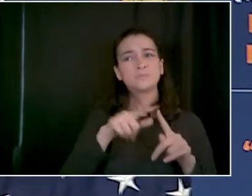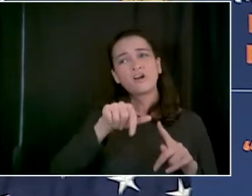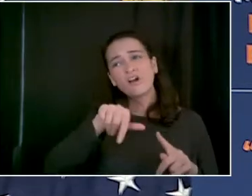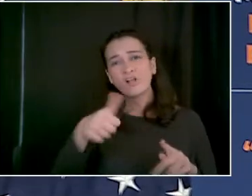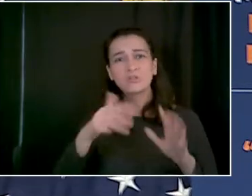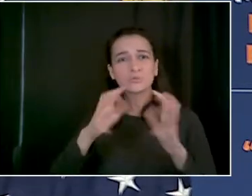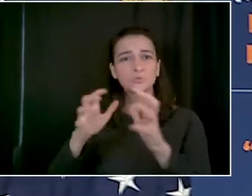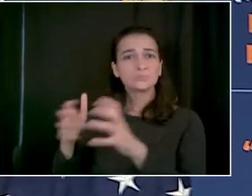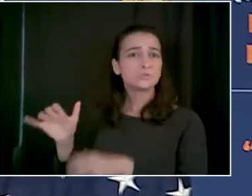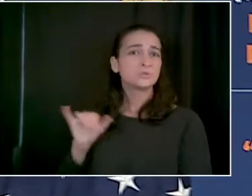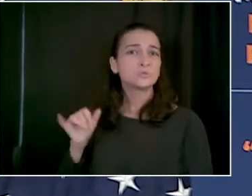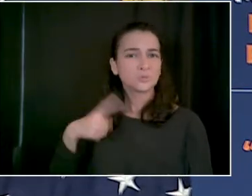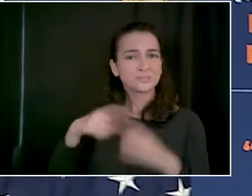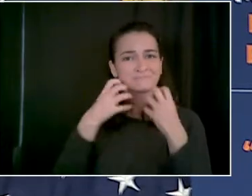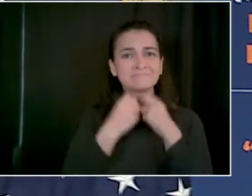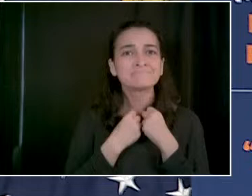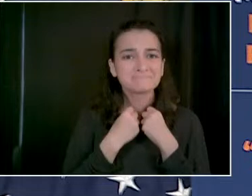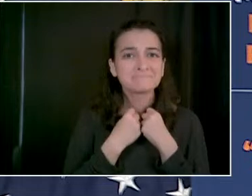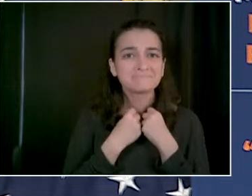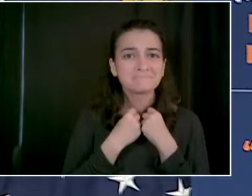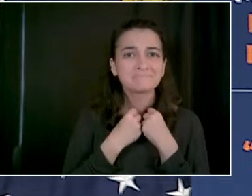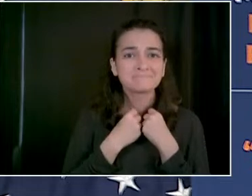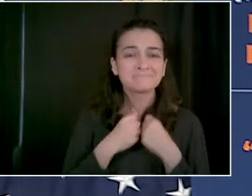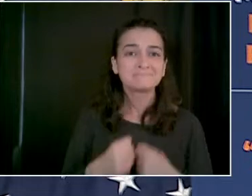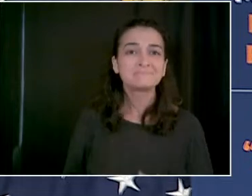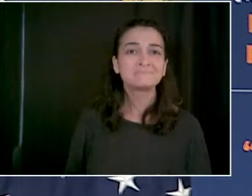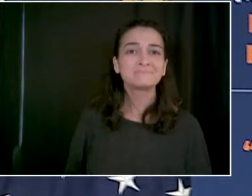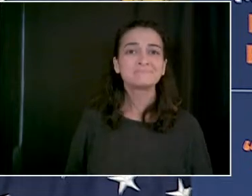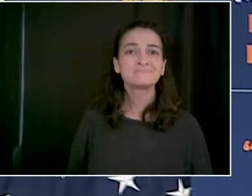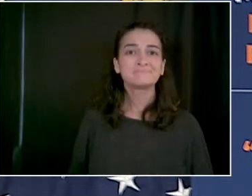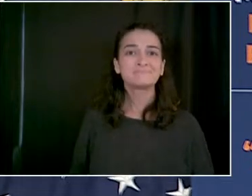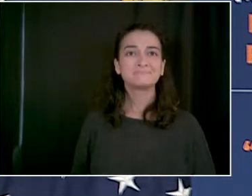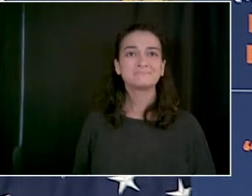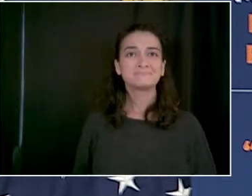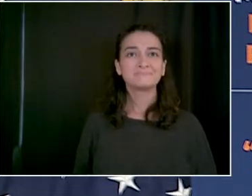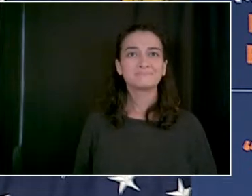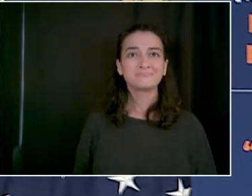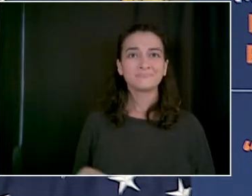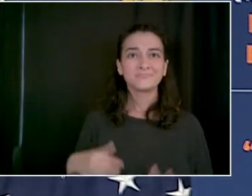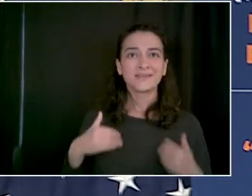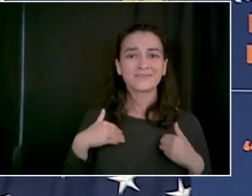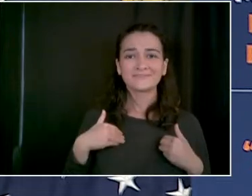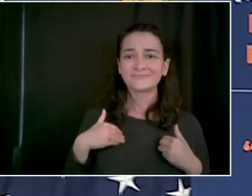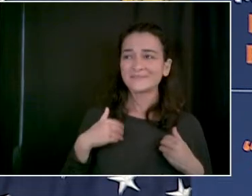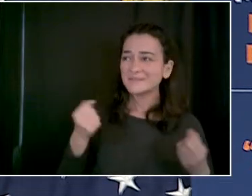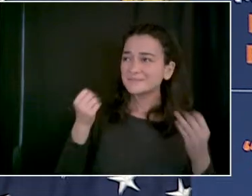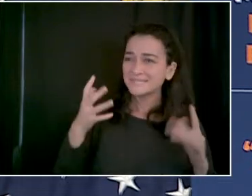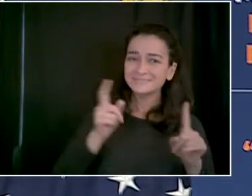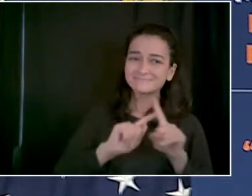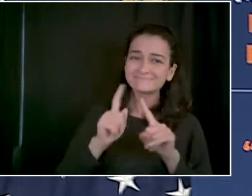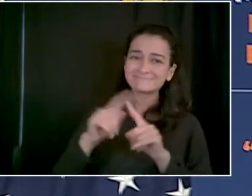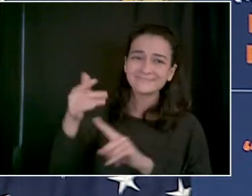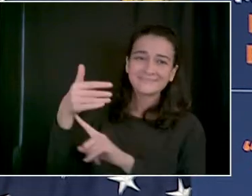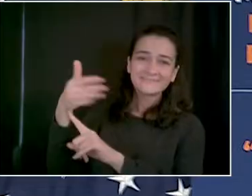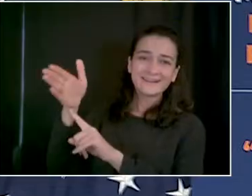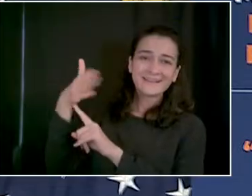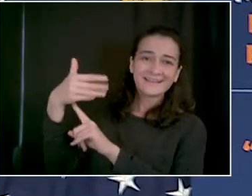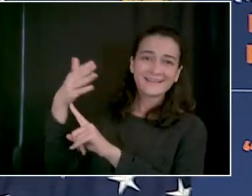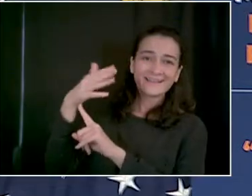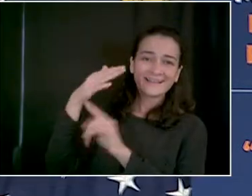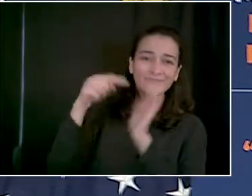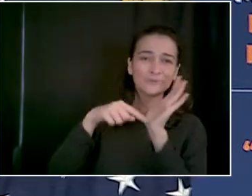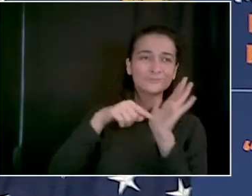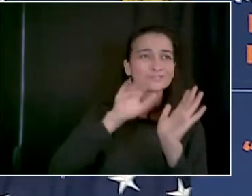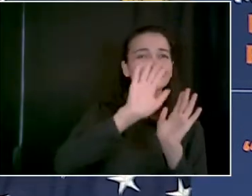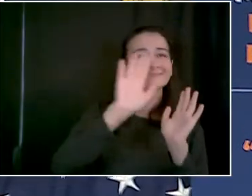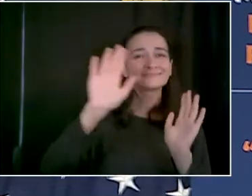into Gracie Mansions. Prior to coming into office, many of these groups have not been acknowledged at all. And they'll be the first to tell you.